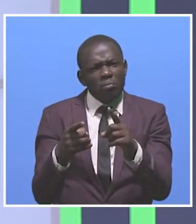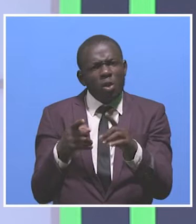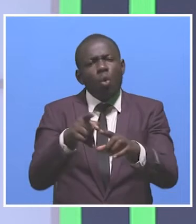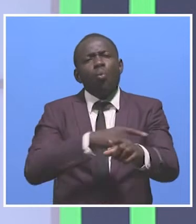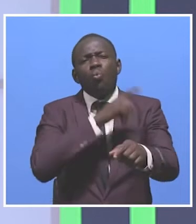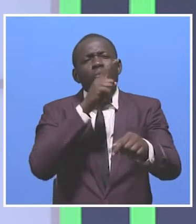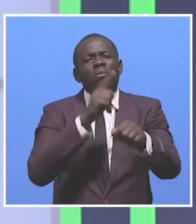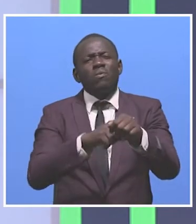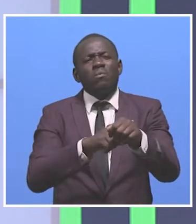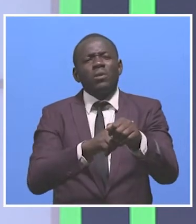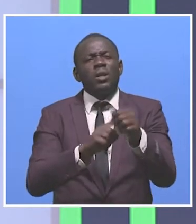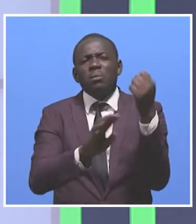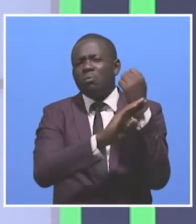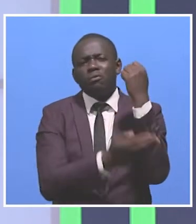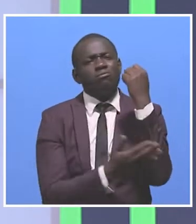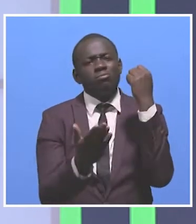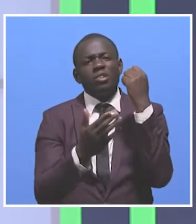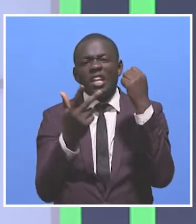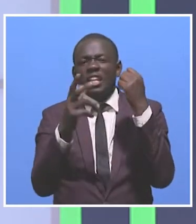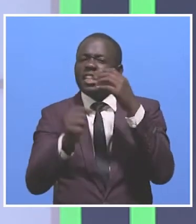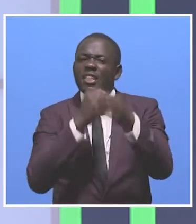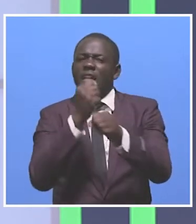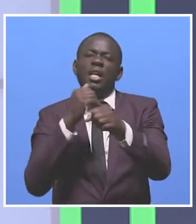pregnant. I just want to find out from the doctor.